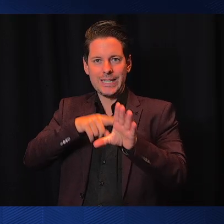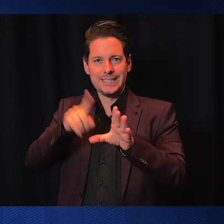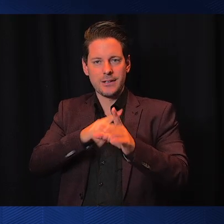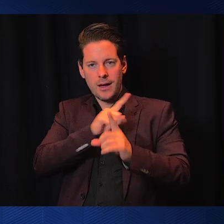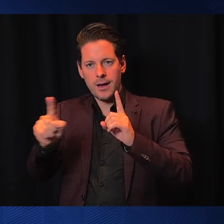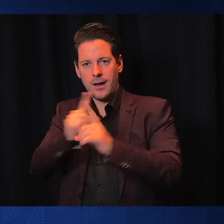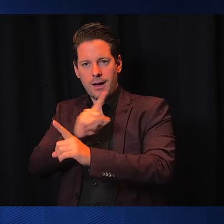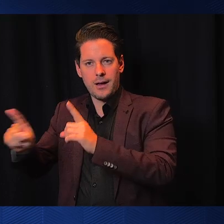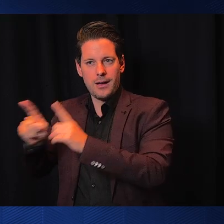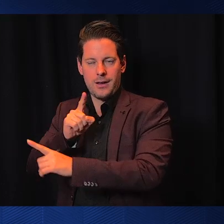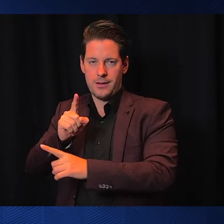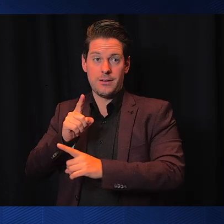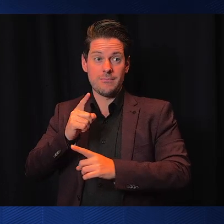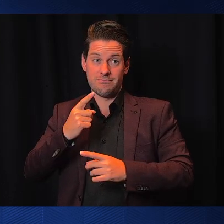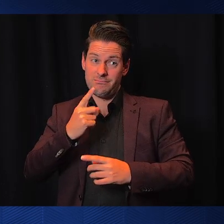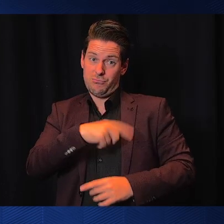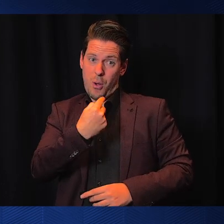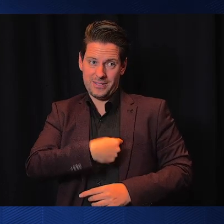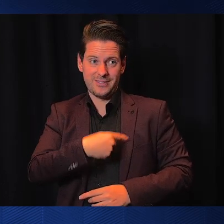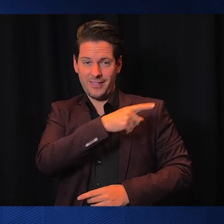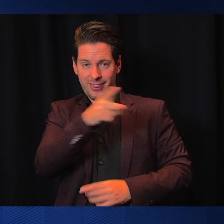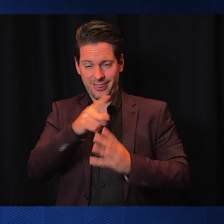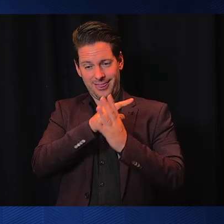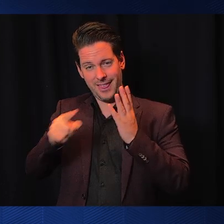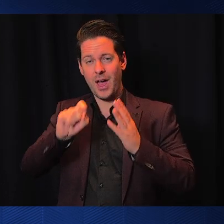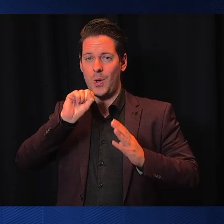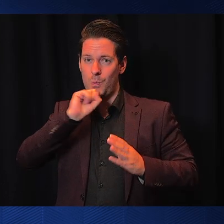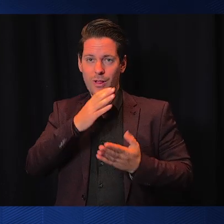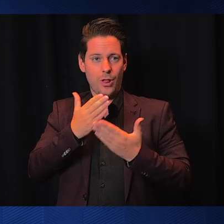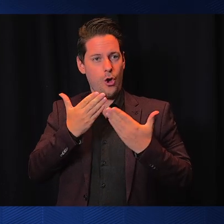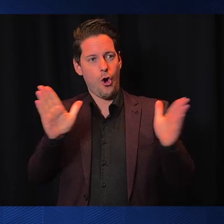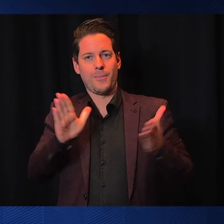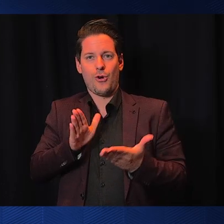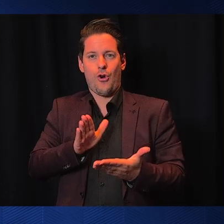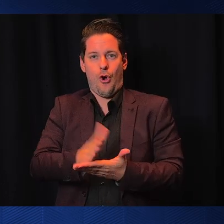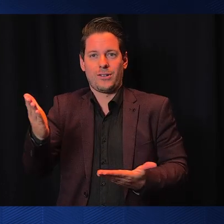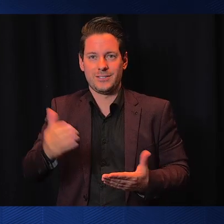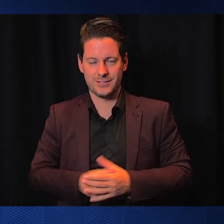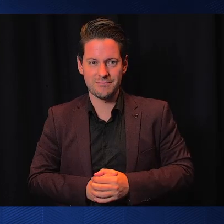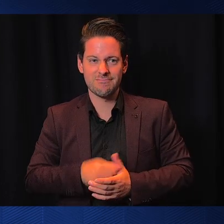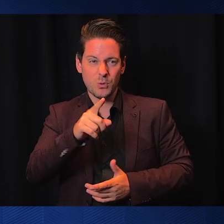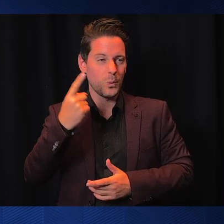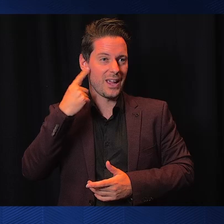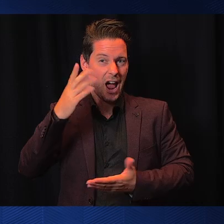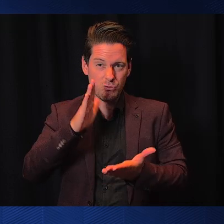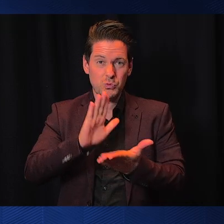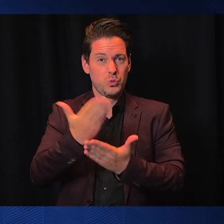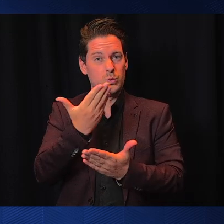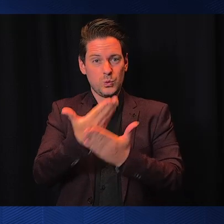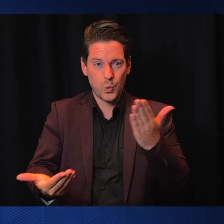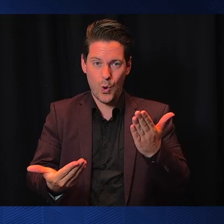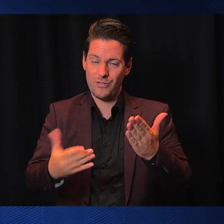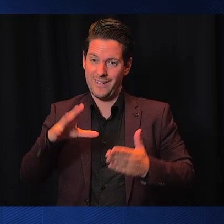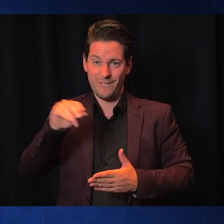can promise you is that you will get honesty today in this session. You will hear real stories from real